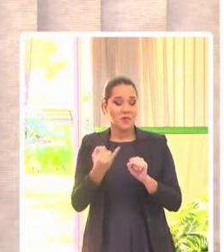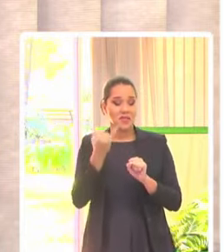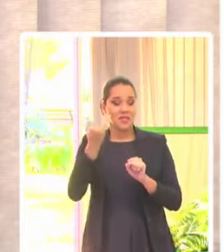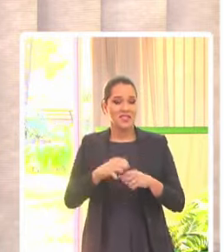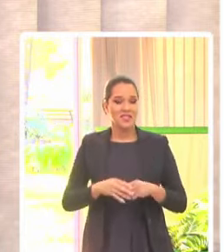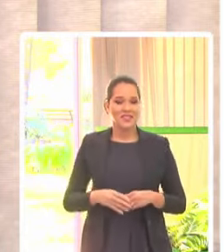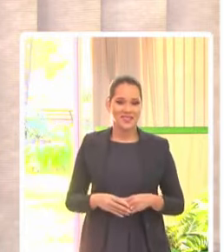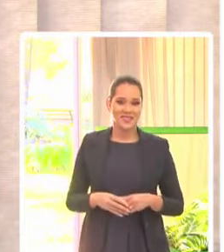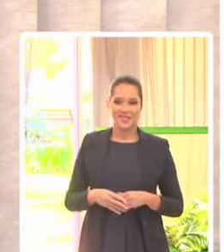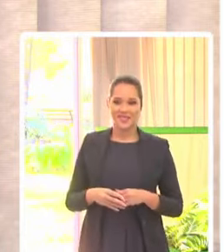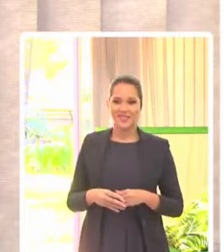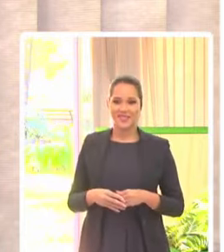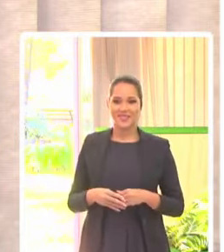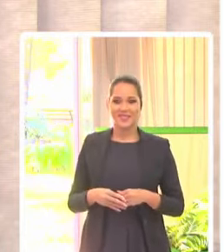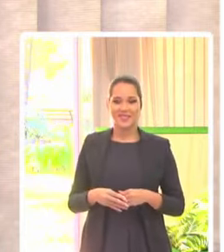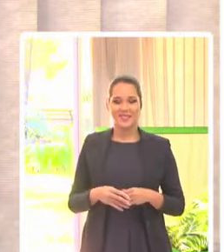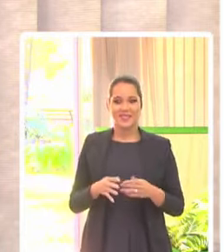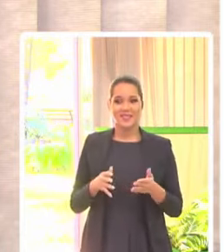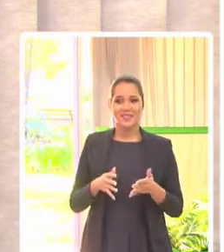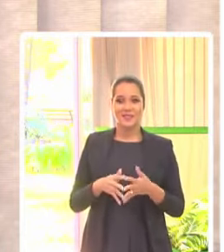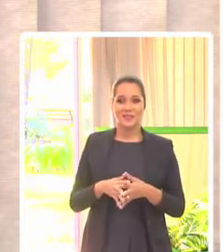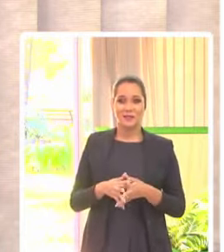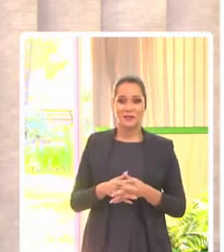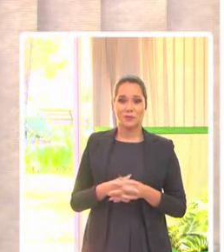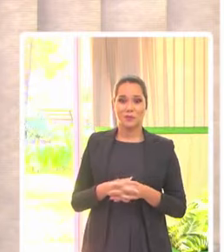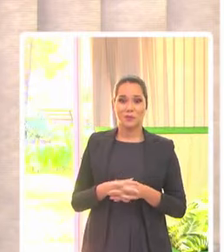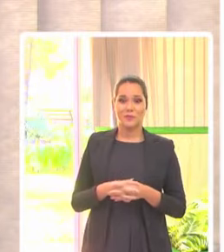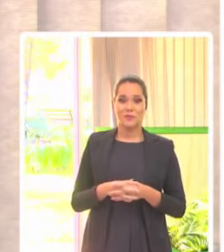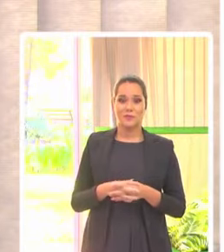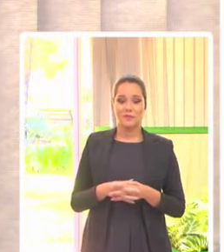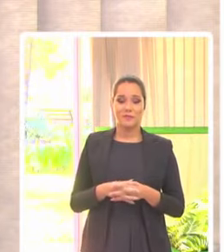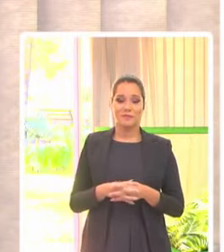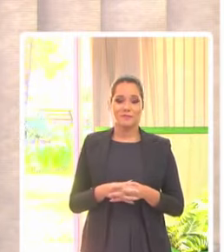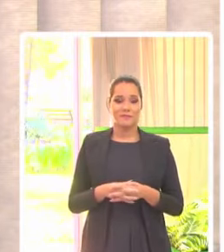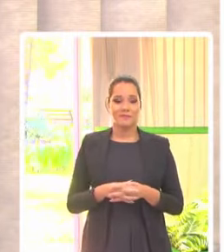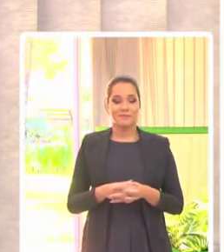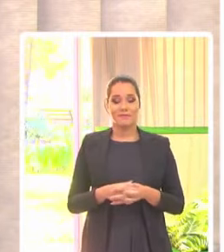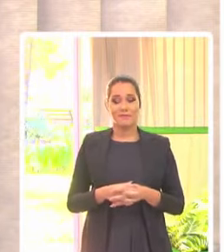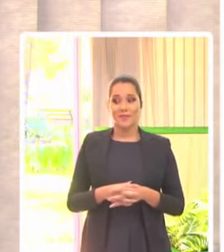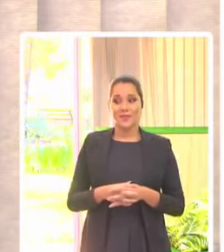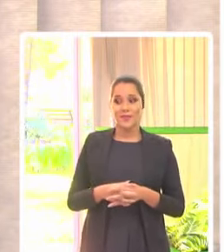Oh, good, fantastic. So let's keep the conversation going, thank you.